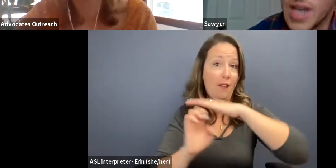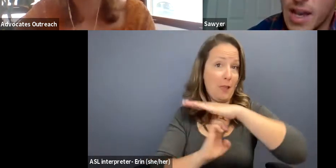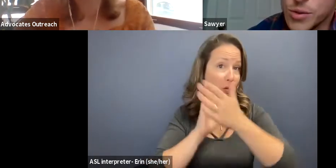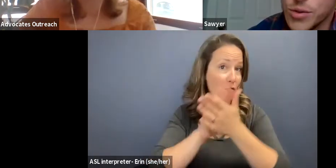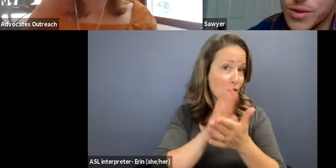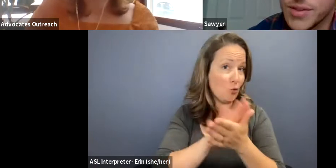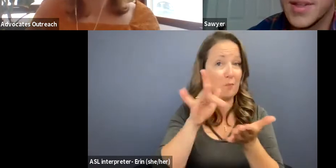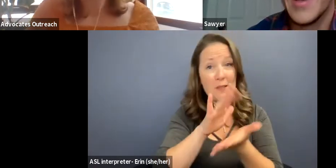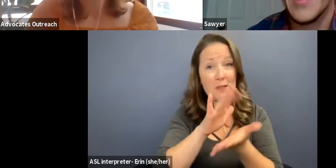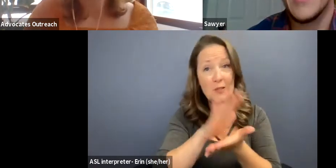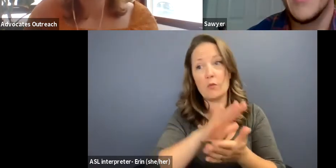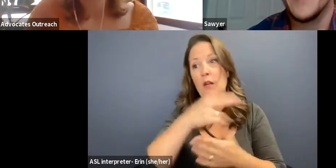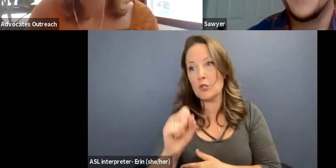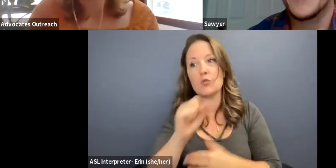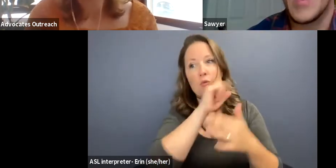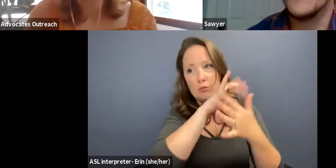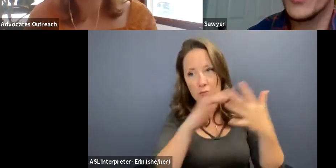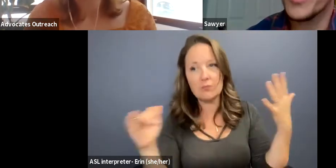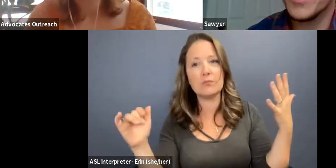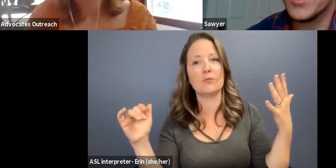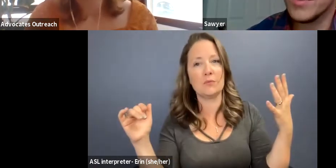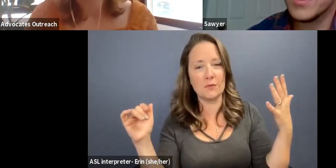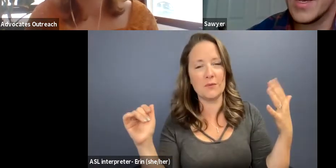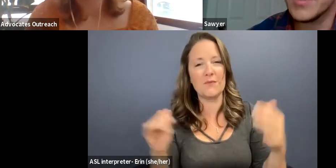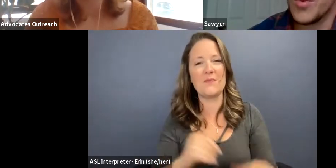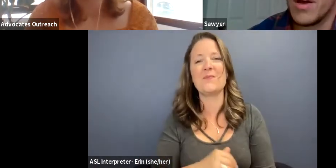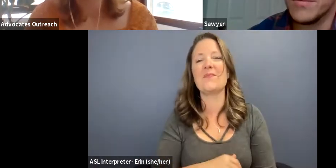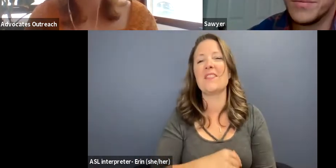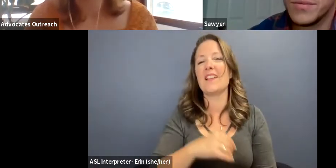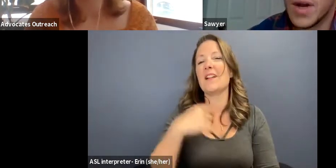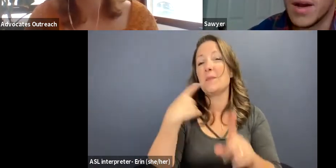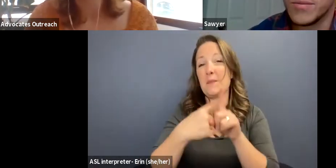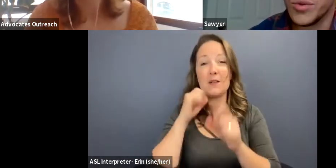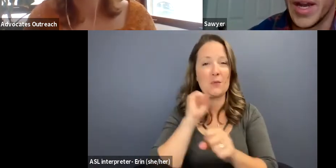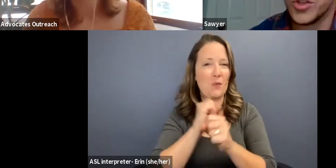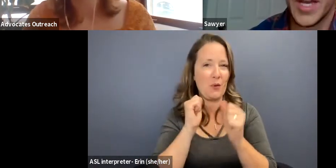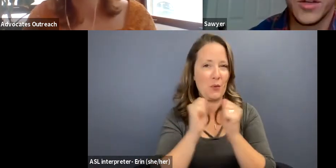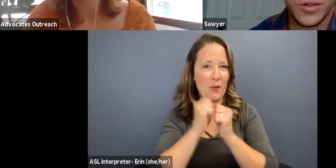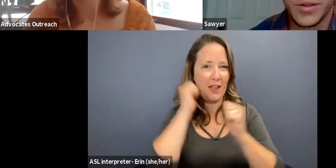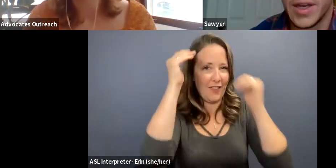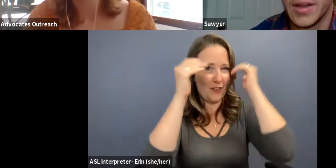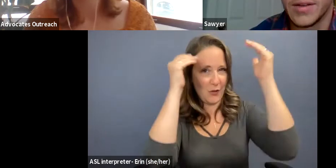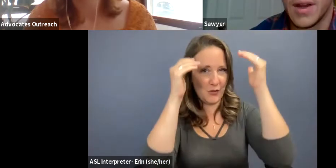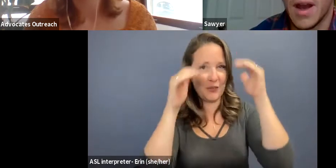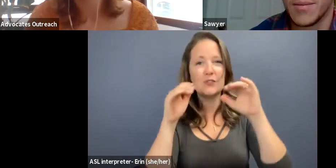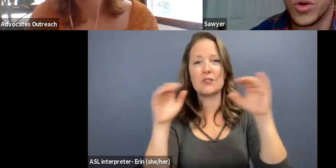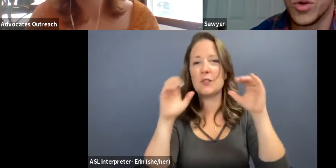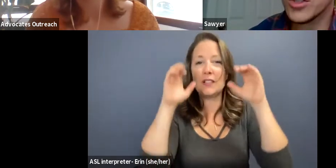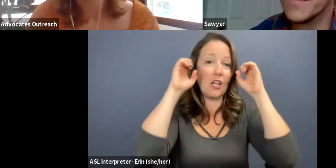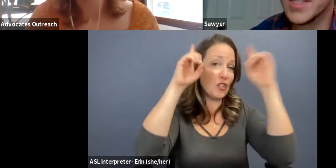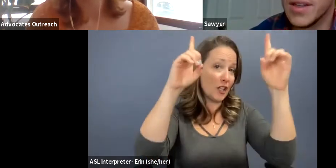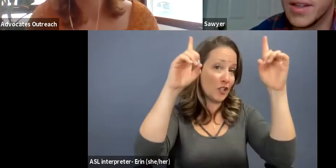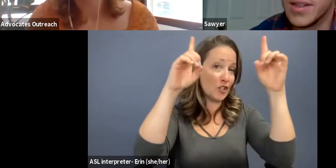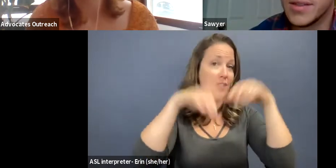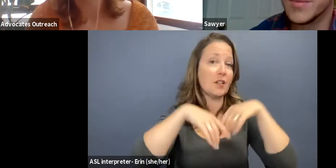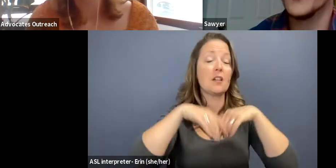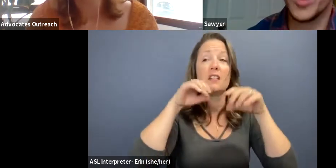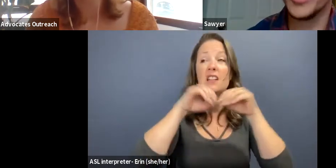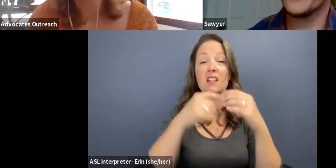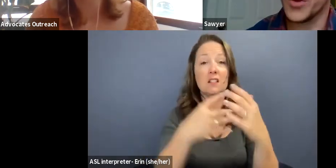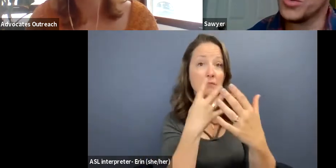marginalized by like a lot of more mainstream healthcare settings. So we serve a lot of people who